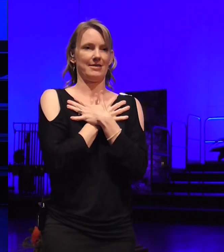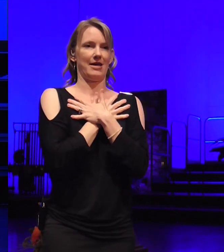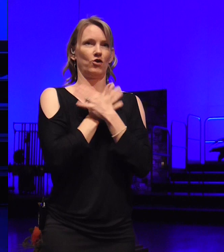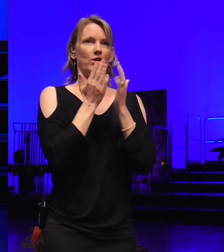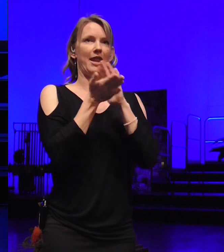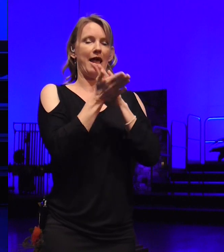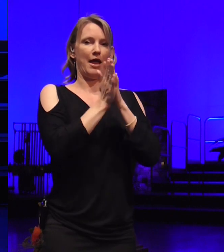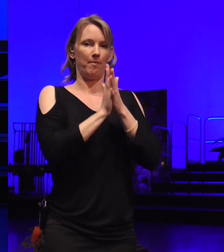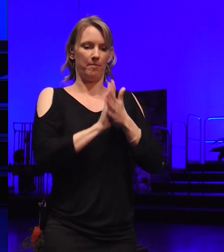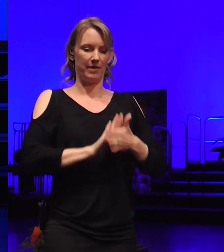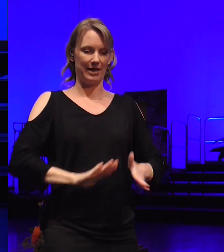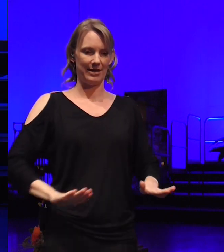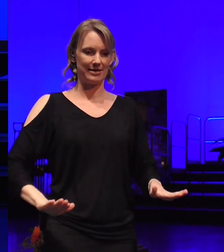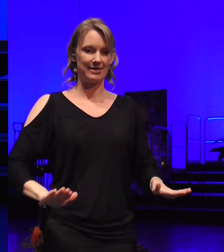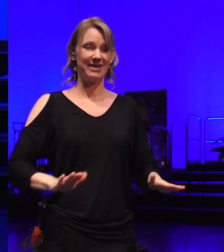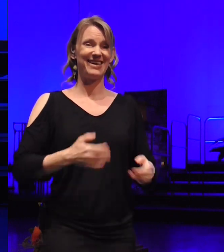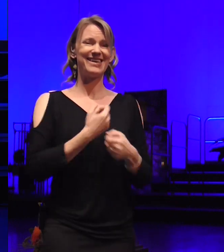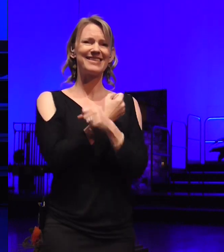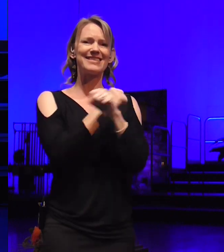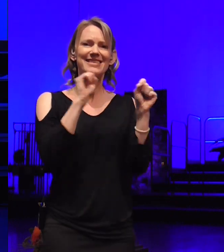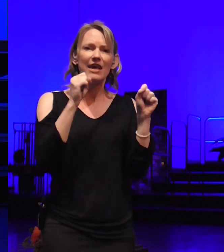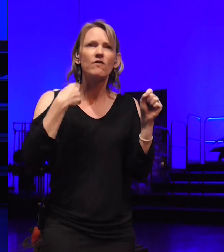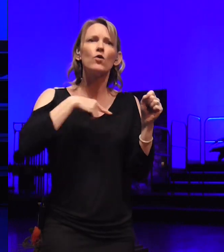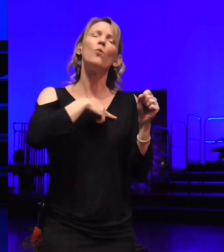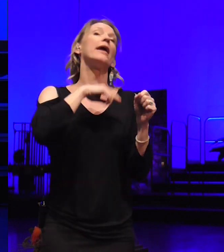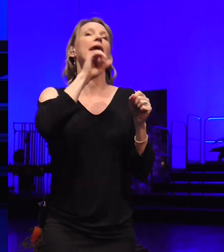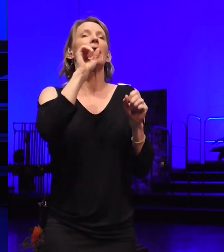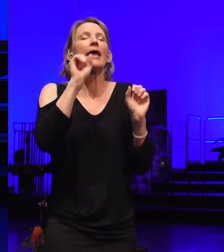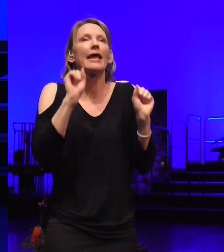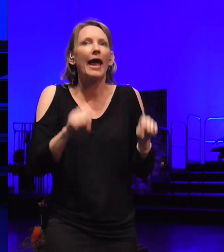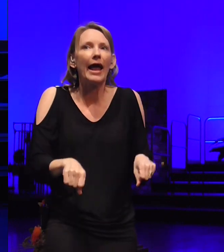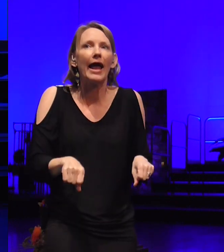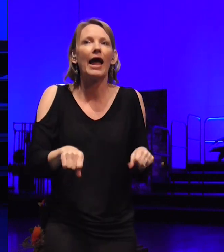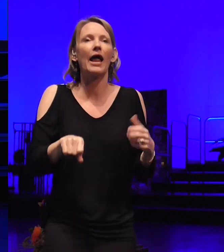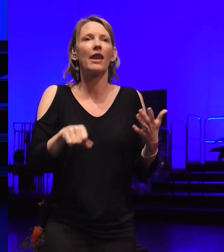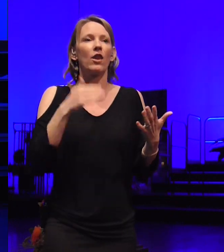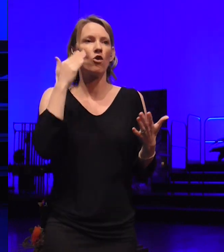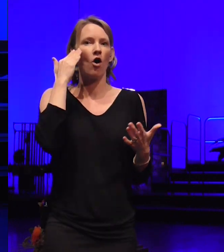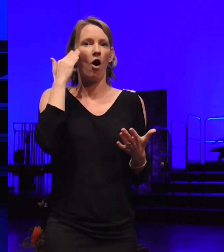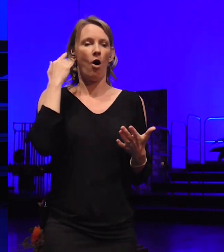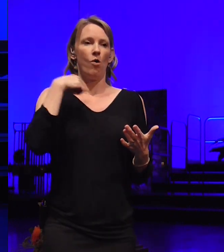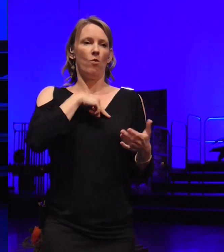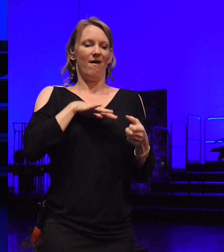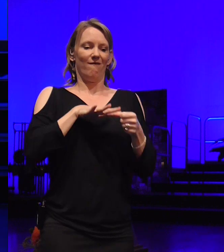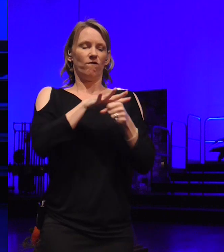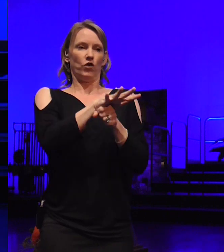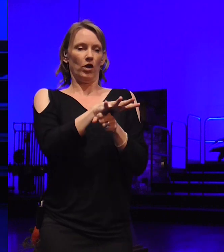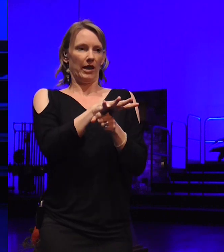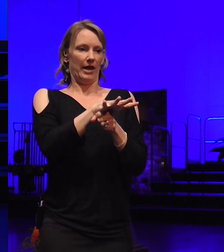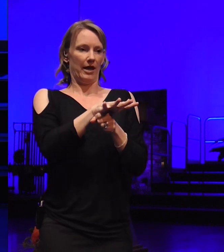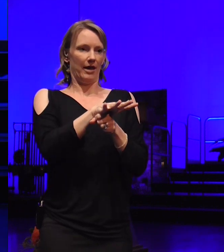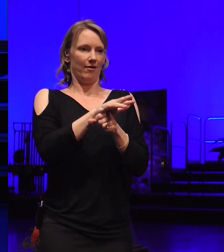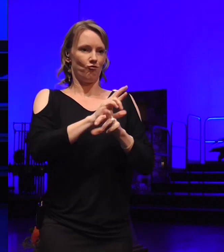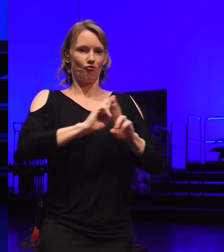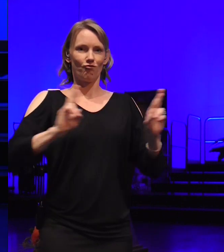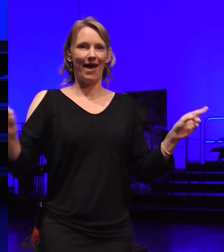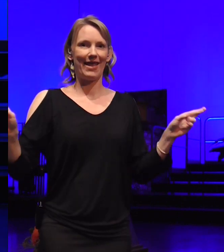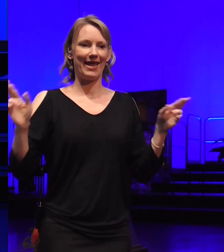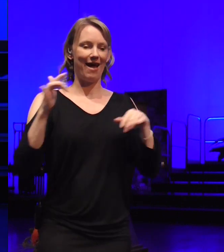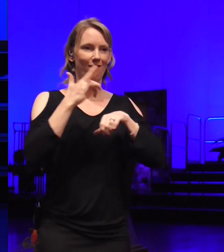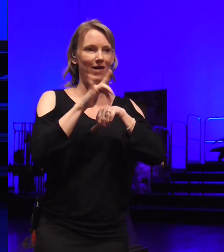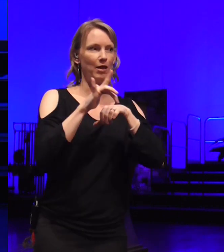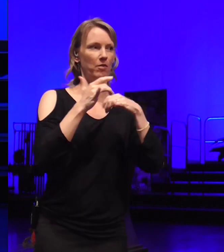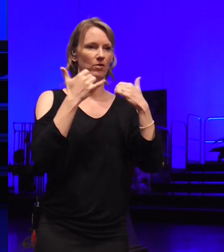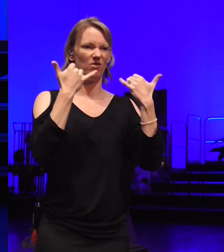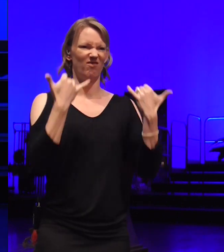peace, a safety to an extent that we're able to pull ourselves and become fully available to